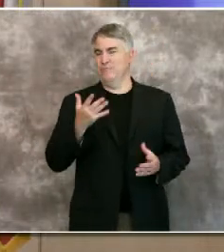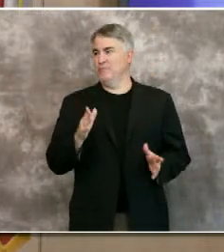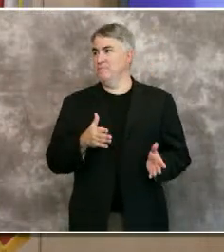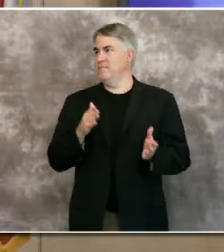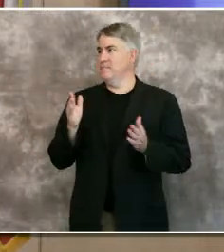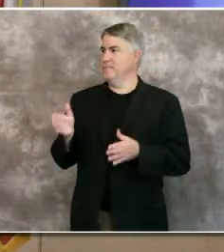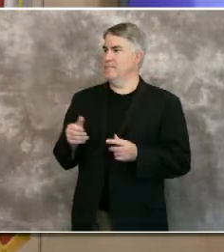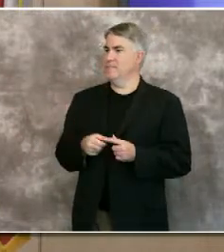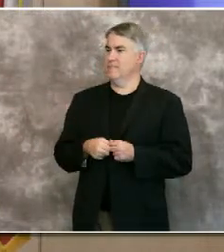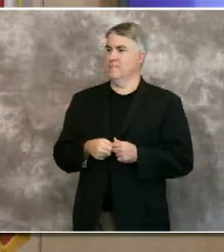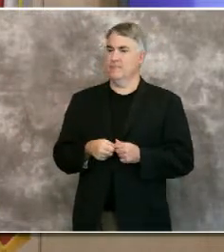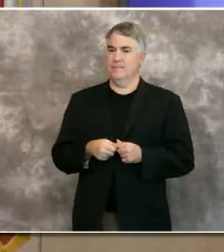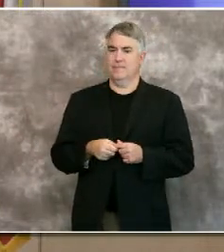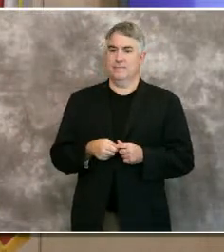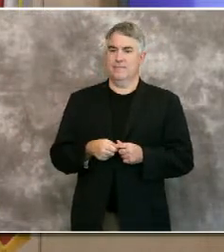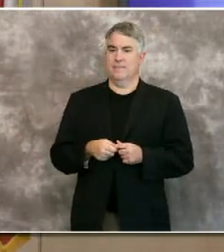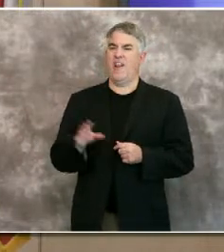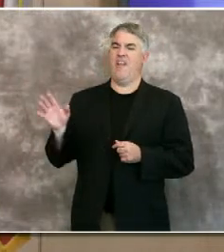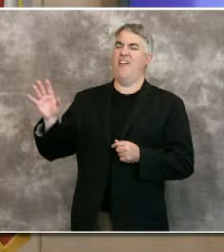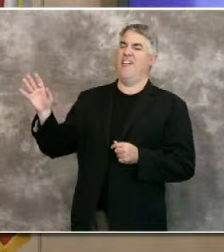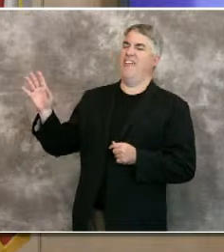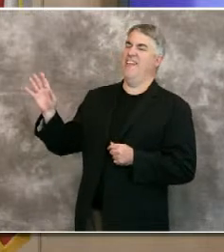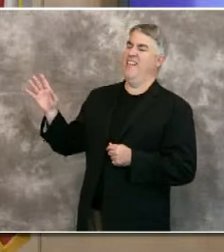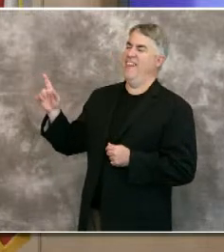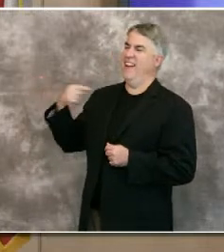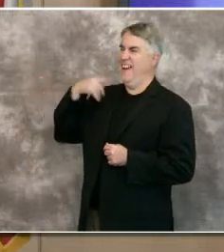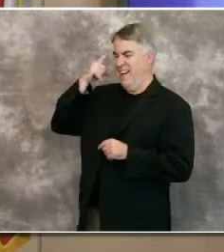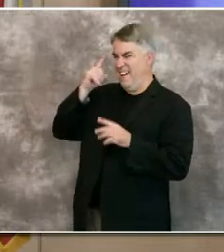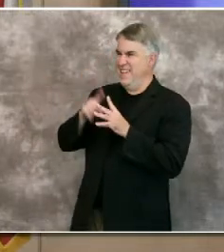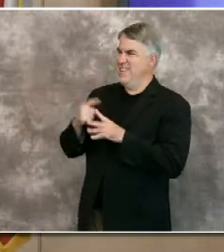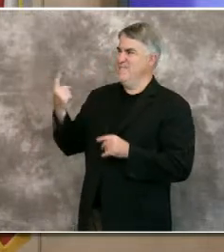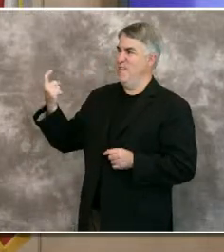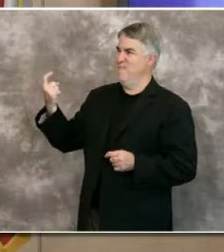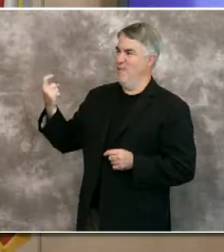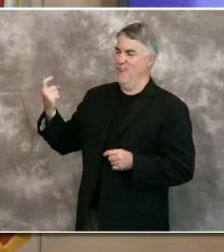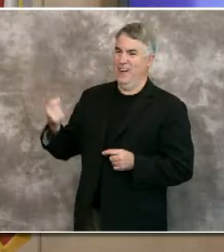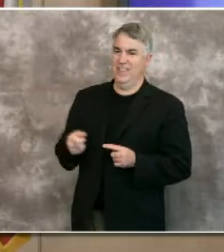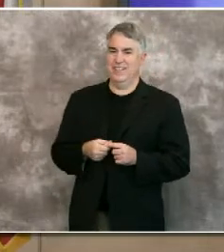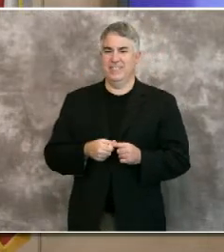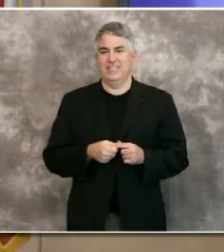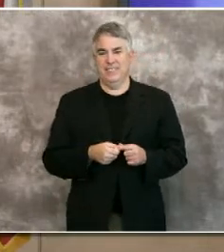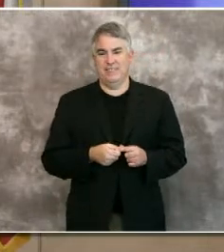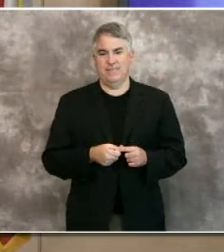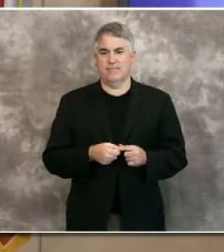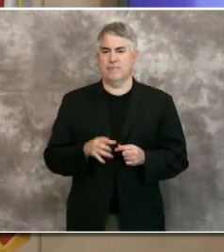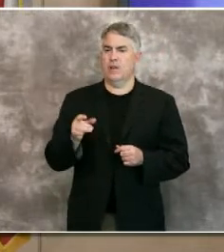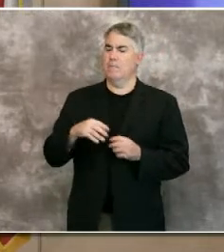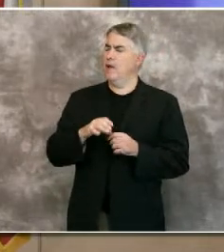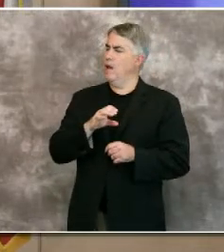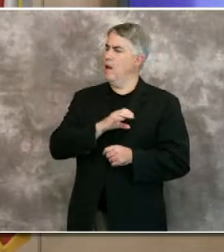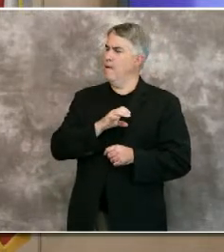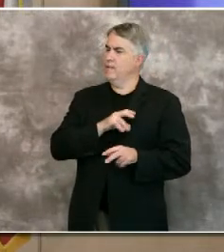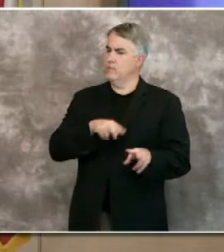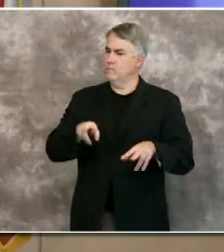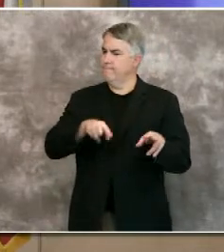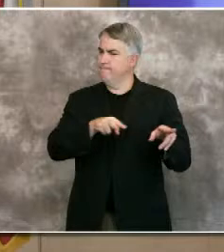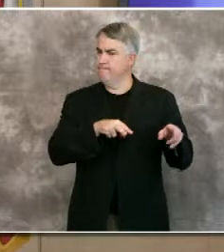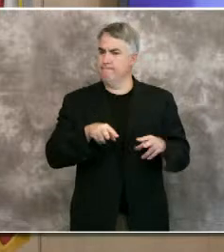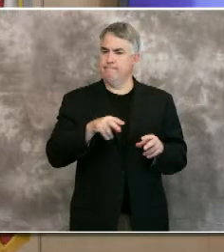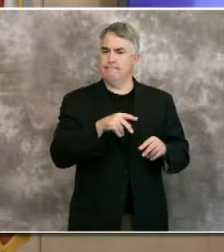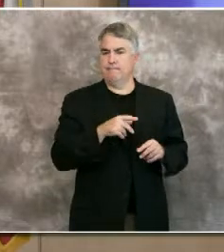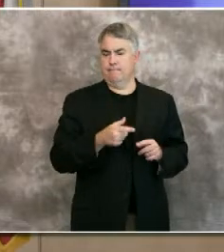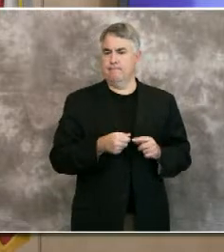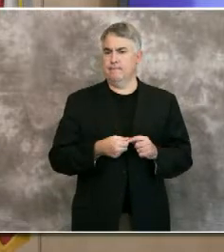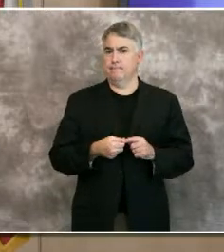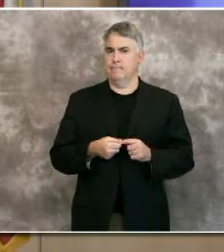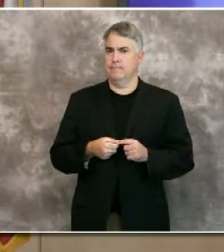No, I have one more question. Okay. I do want to ask about the enforcement side of the face covering order that was issued by the State Department